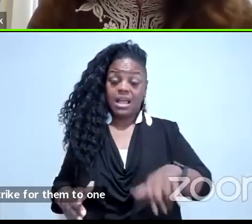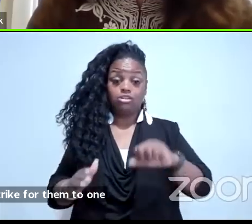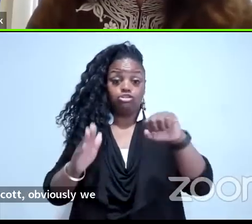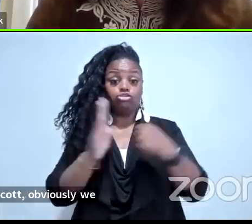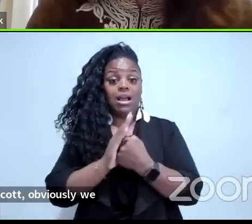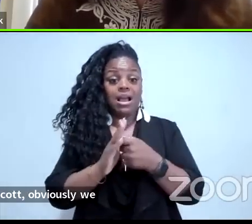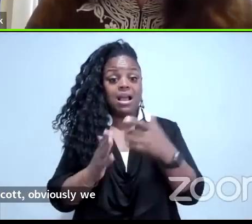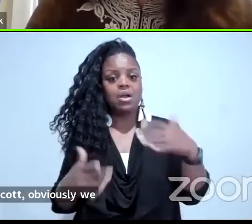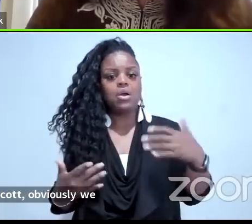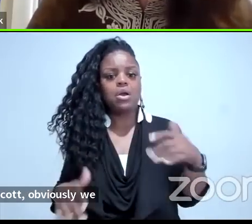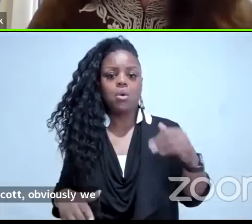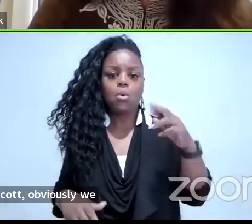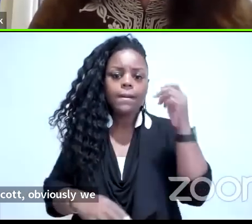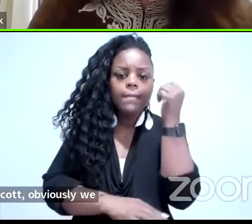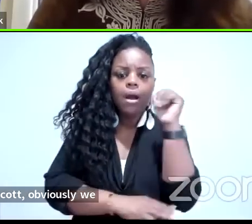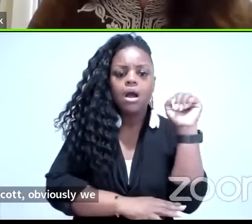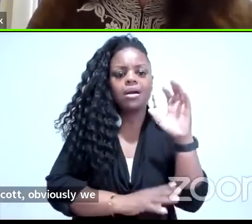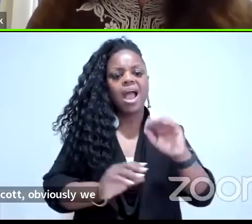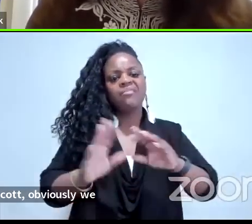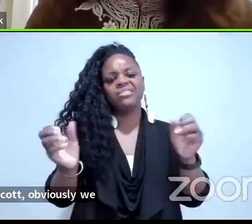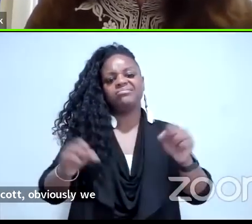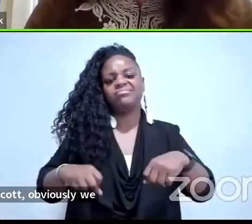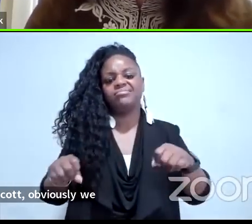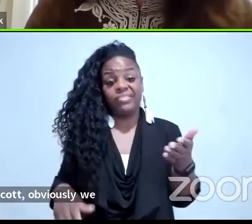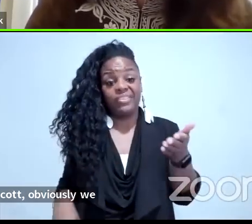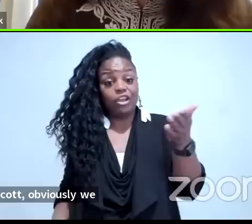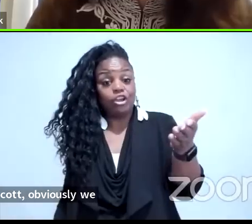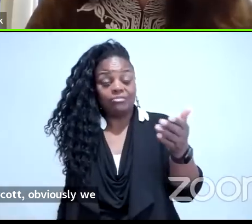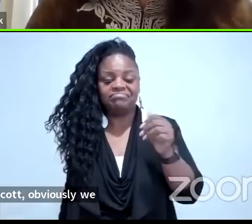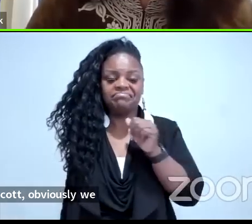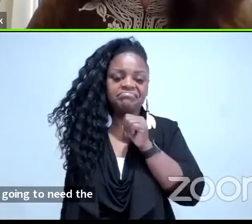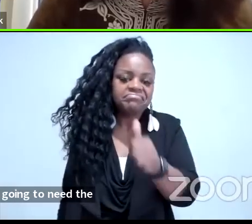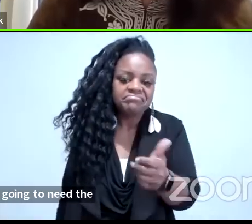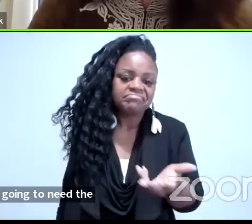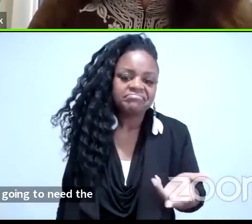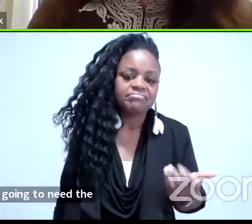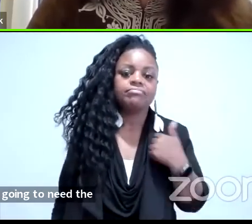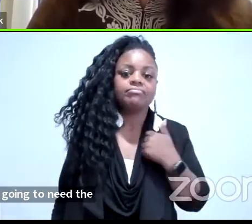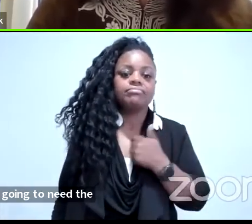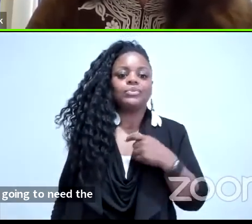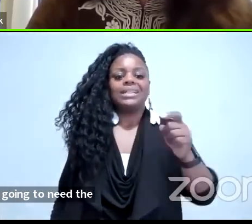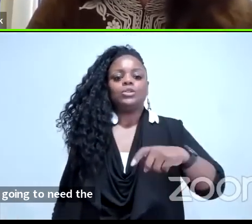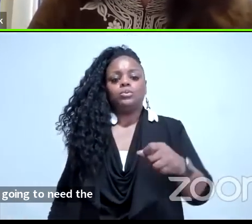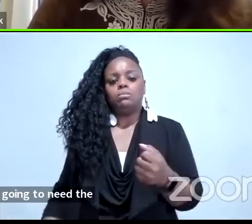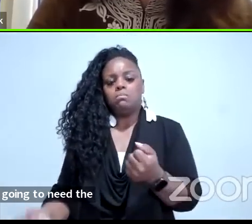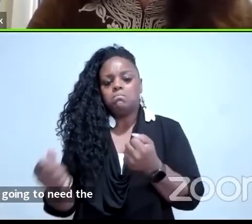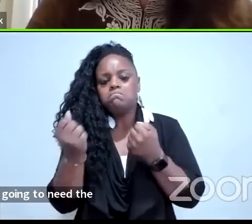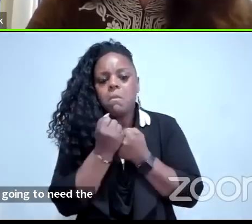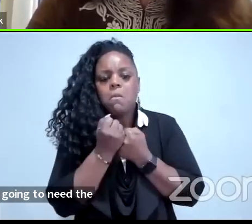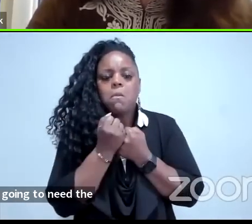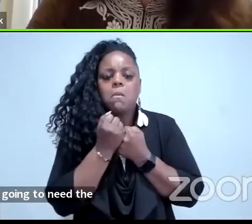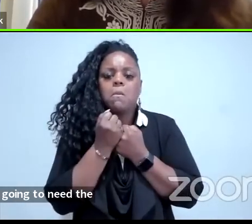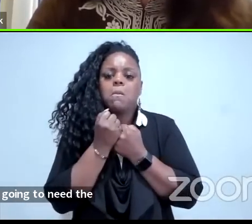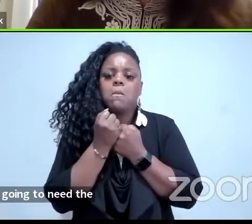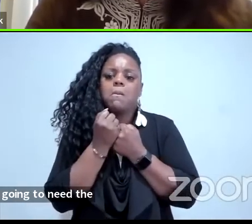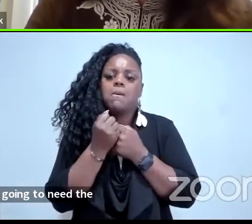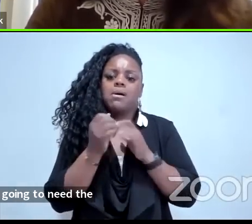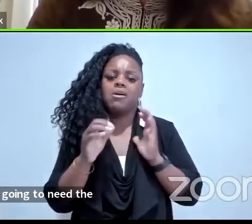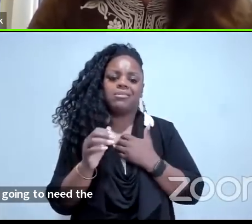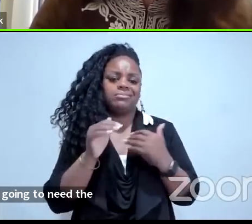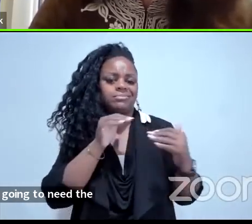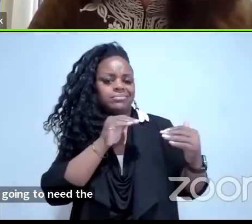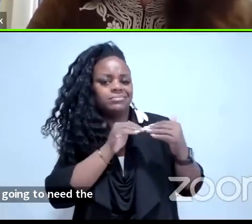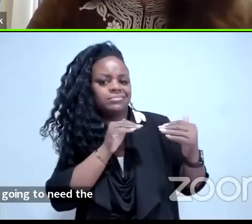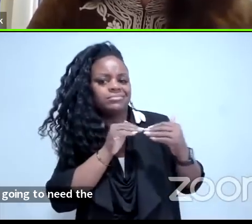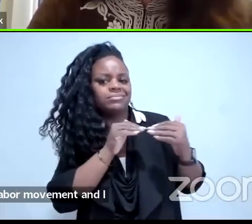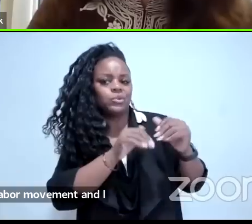but we're going to need the support of all of our comrades in the labor movement. And I want to thank everyone who's